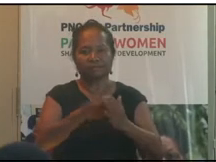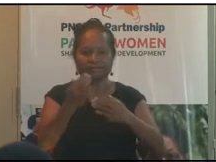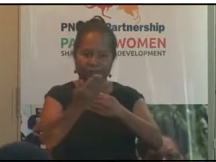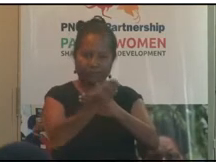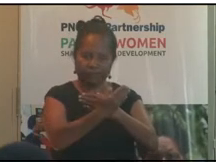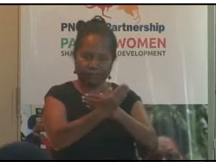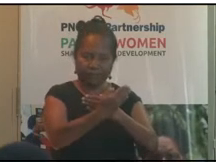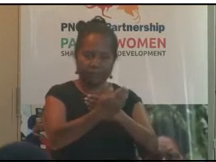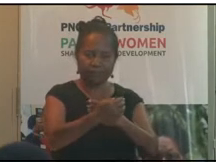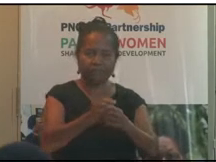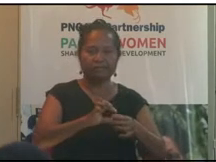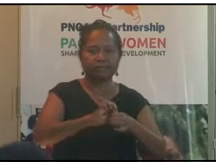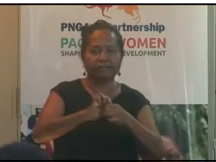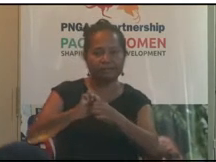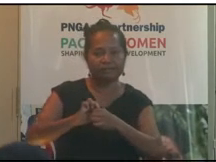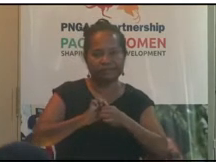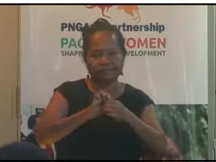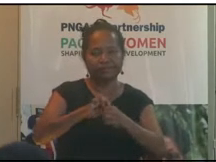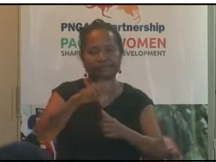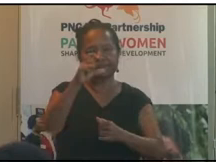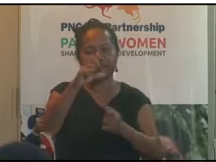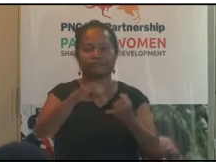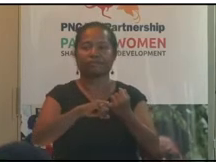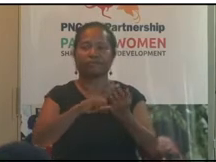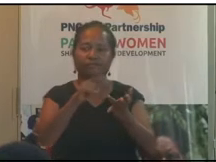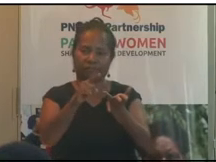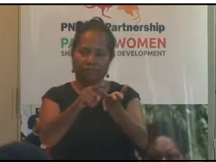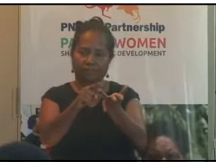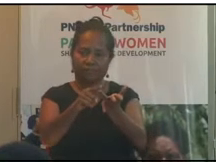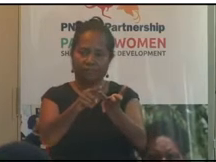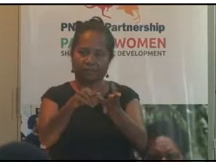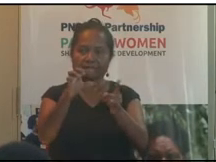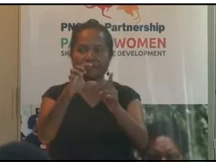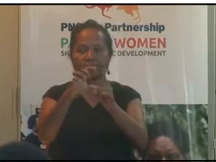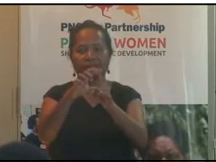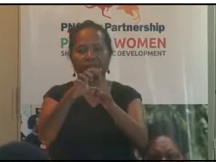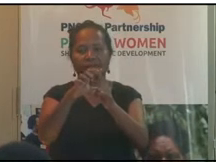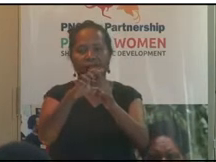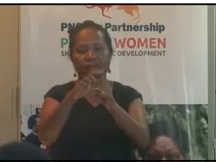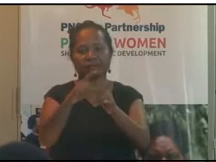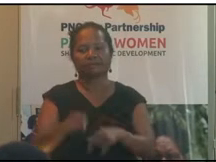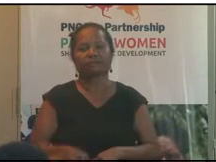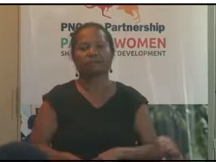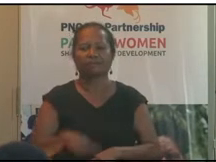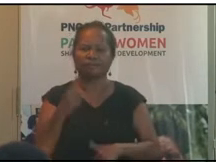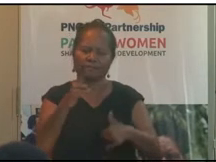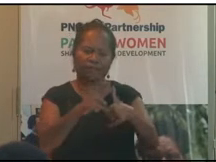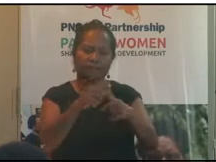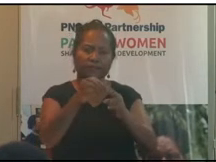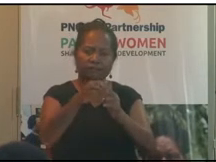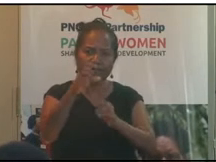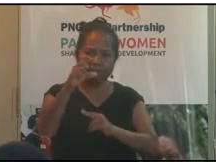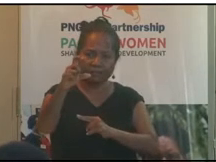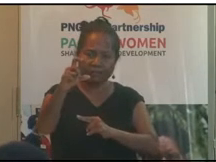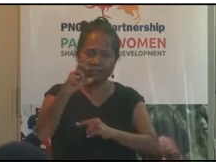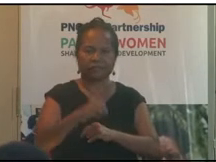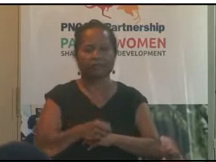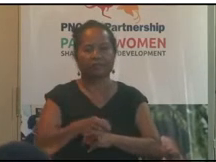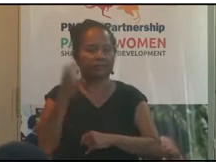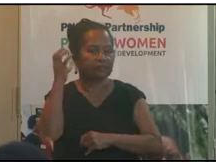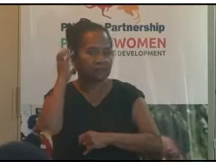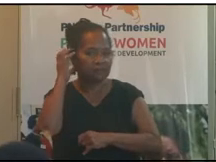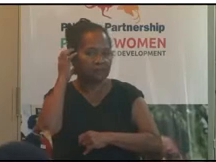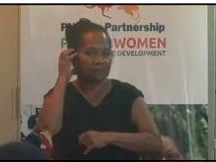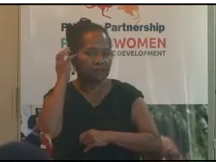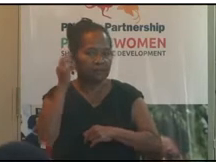development partners, and civil society. Dulciana was once an ABC Radio Australia journalist and the